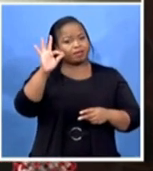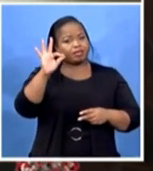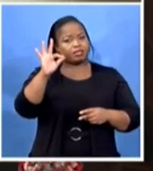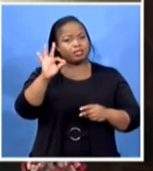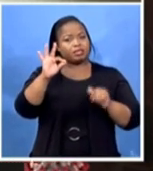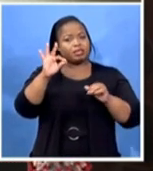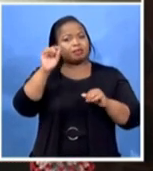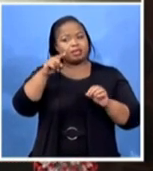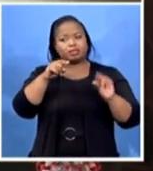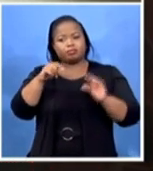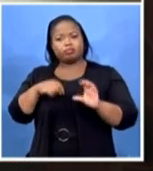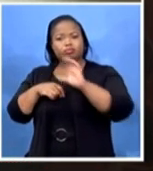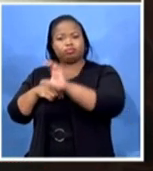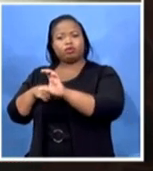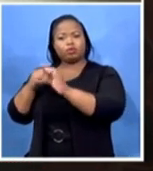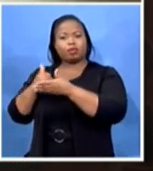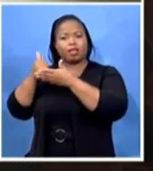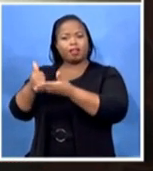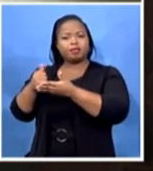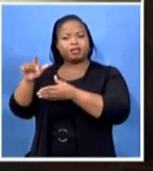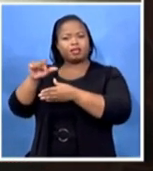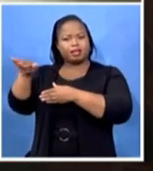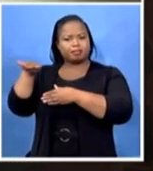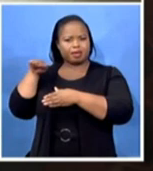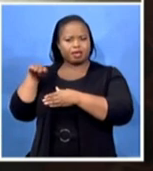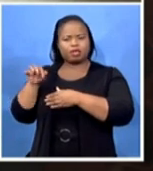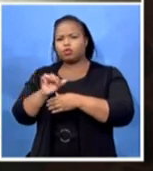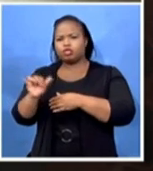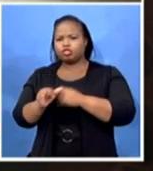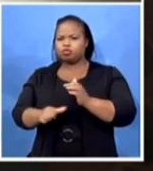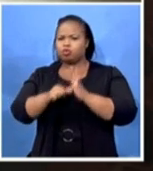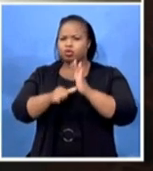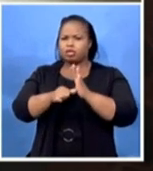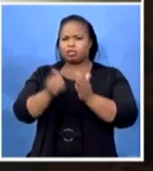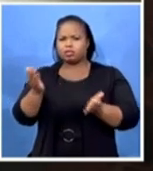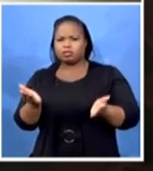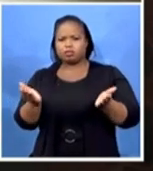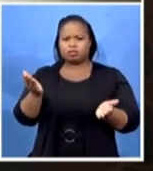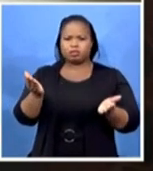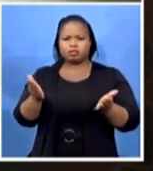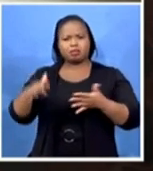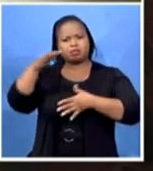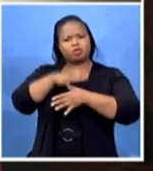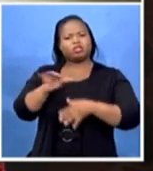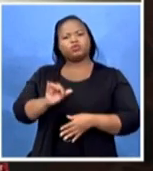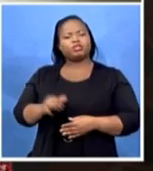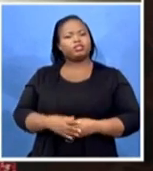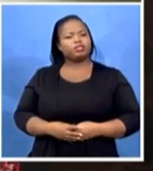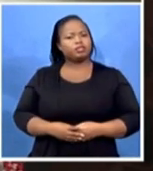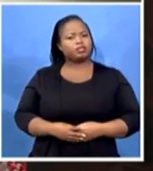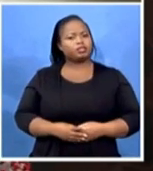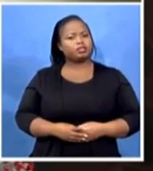more urgent than the other? What's the priority for your sector? Well, both